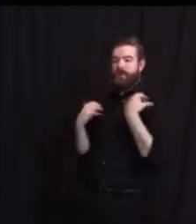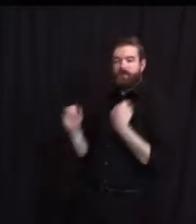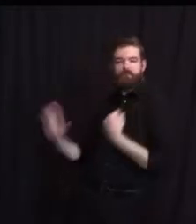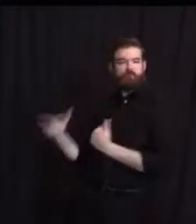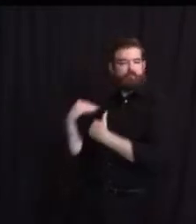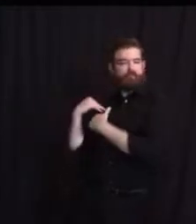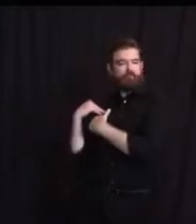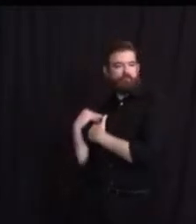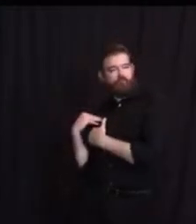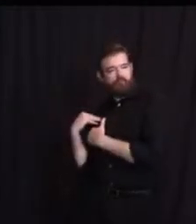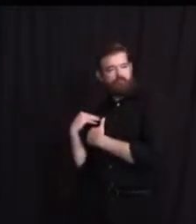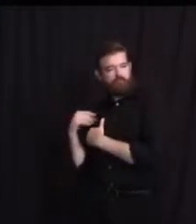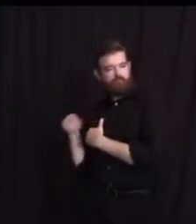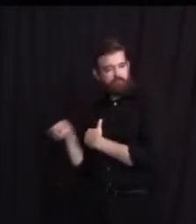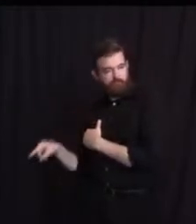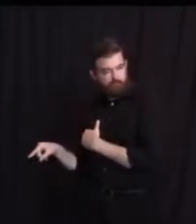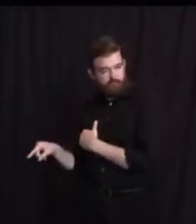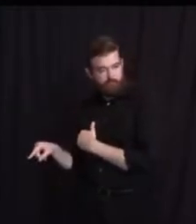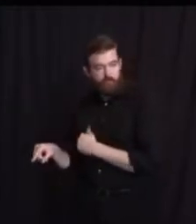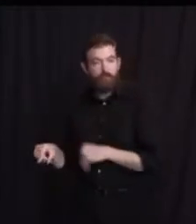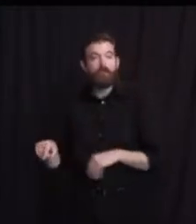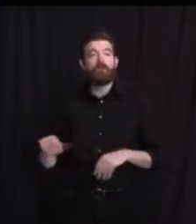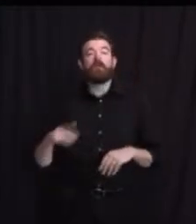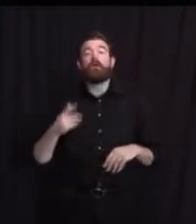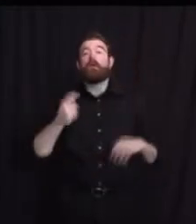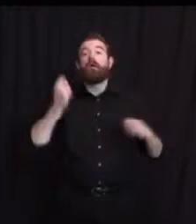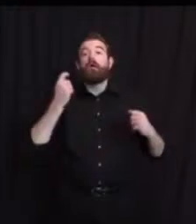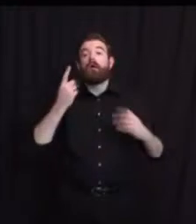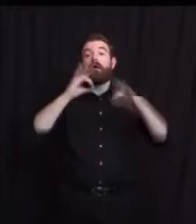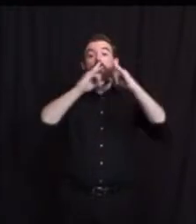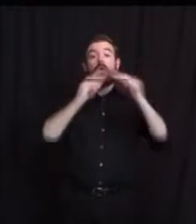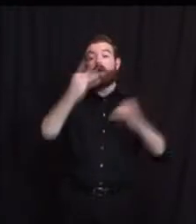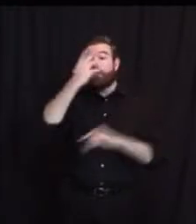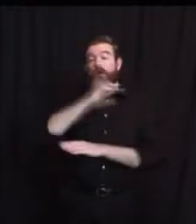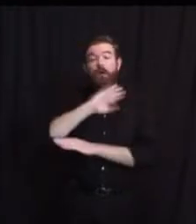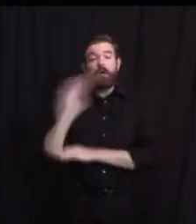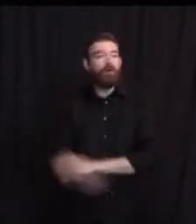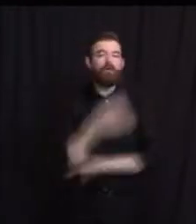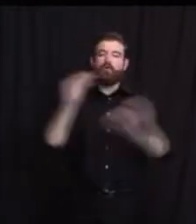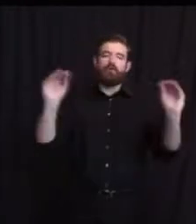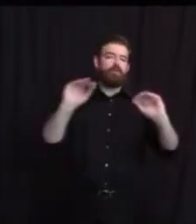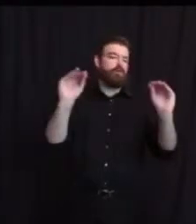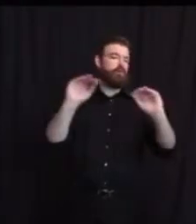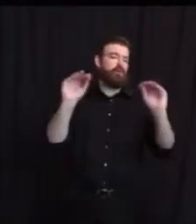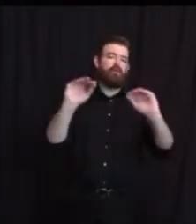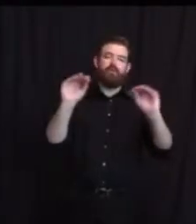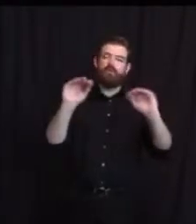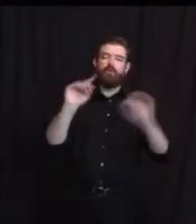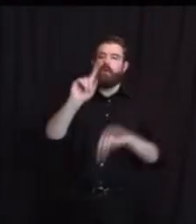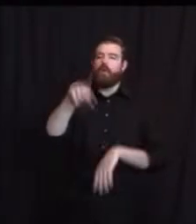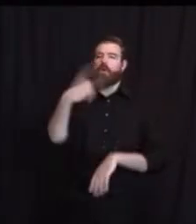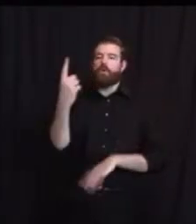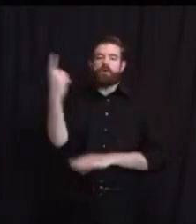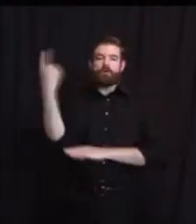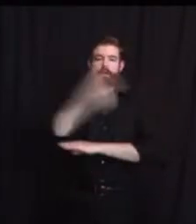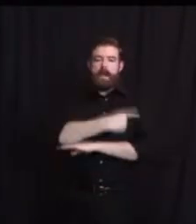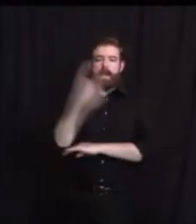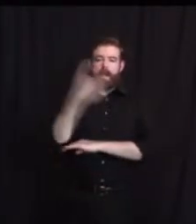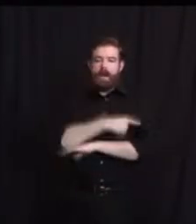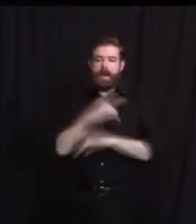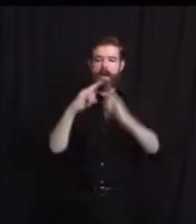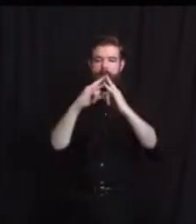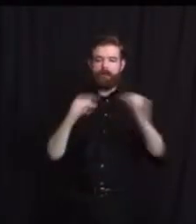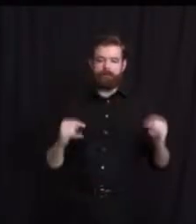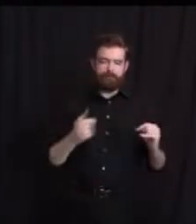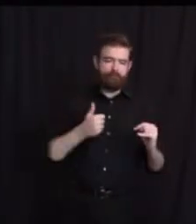residential camps. Summer camps will have to file an attestation with the Department of Health acknowledging their agreement to abide by those safety